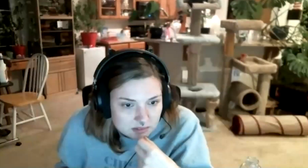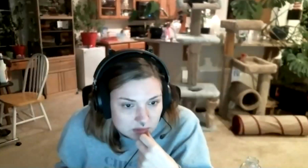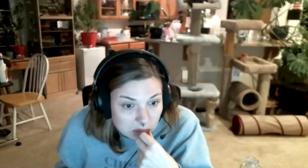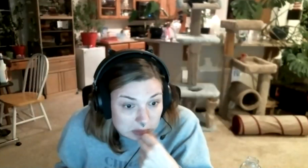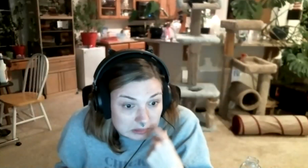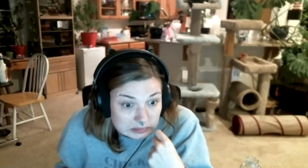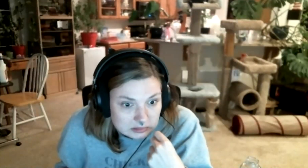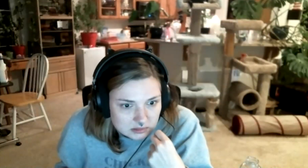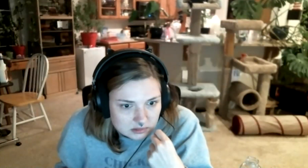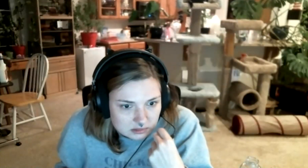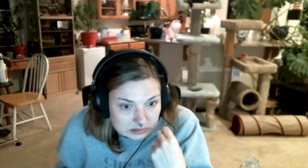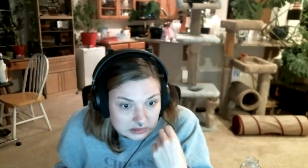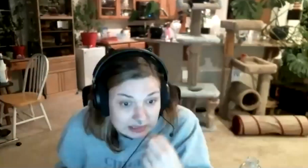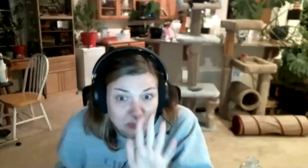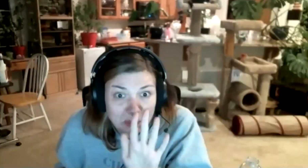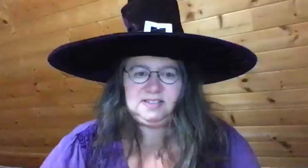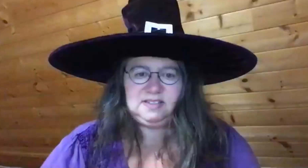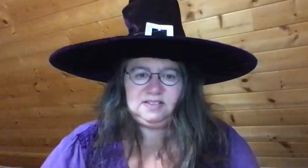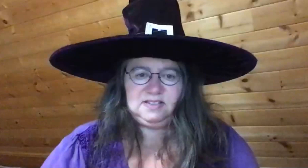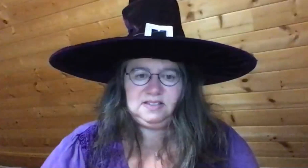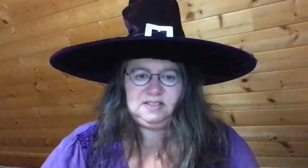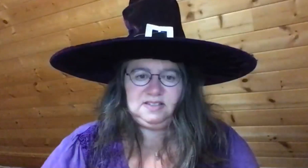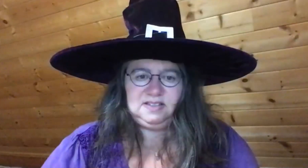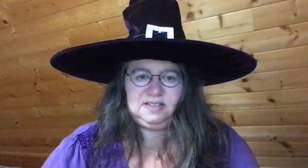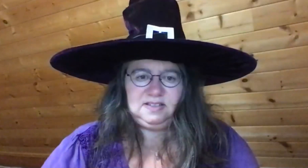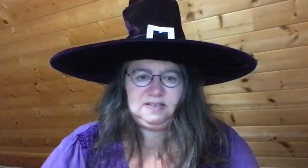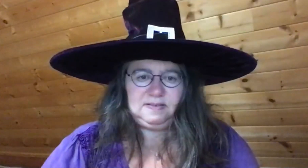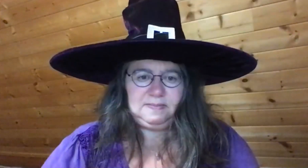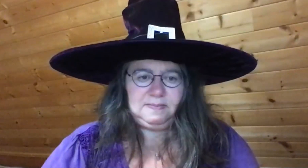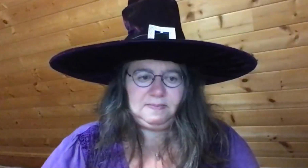Unplug and plug your microphone. It sounds like you can hear us.